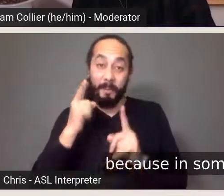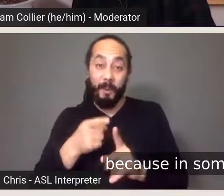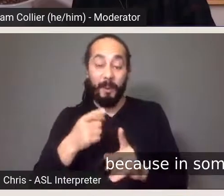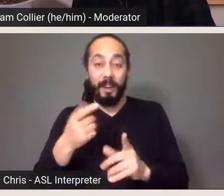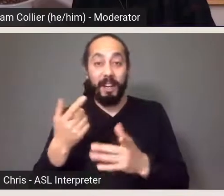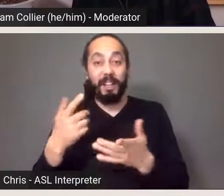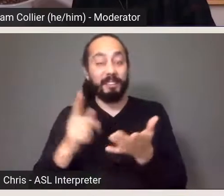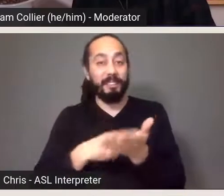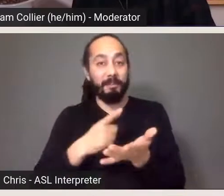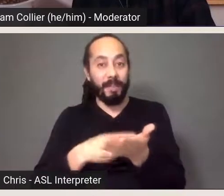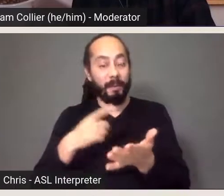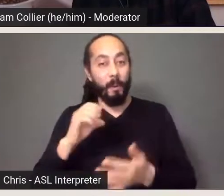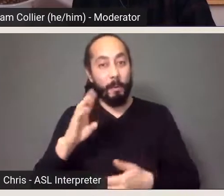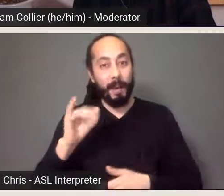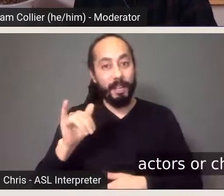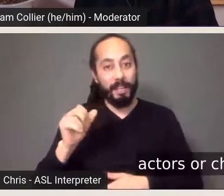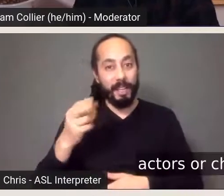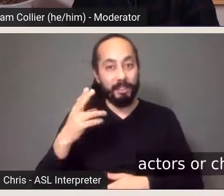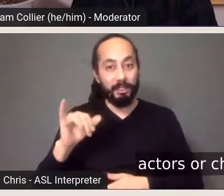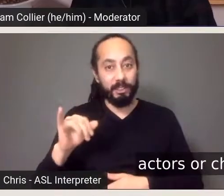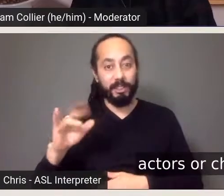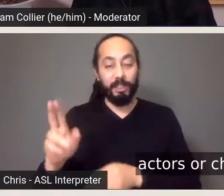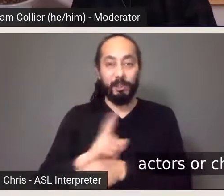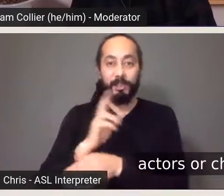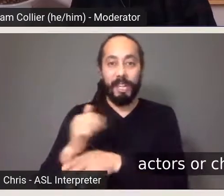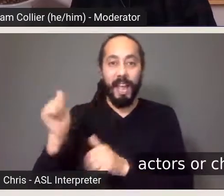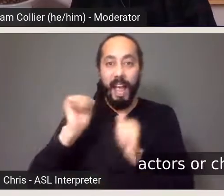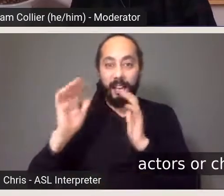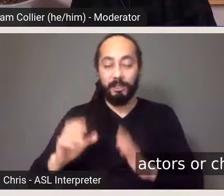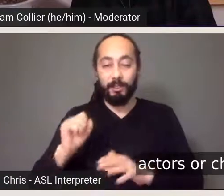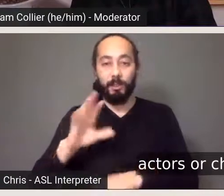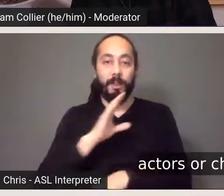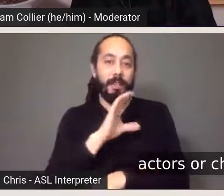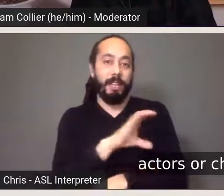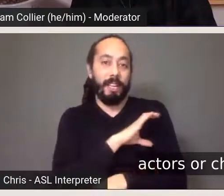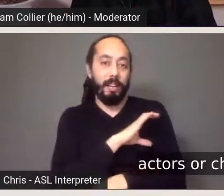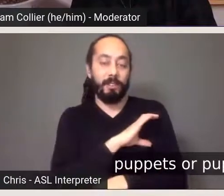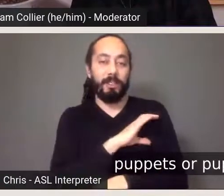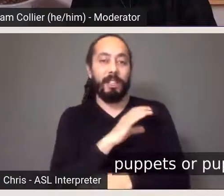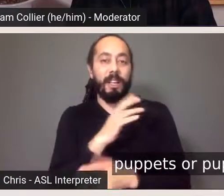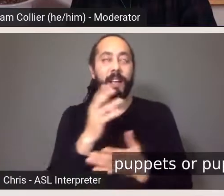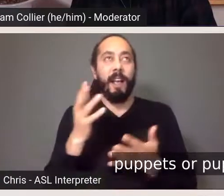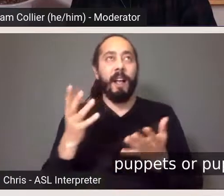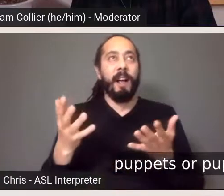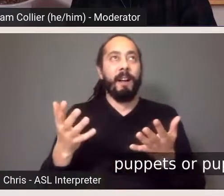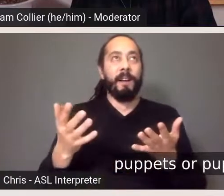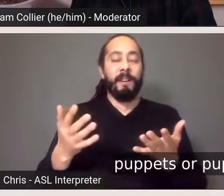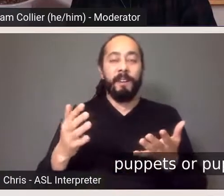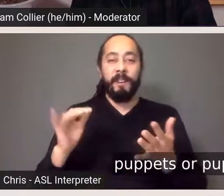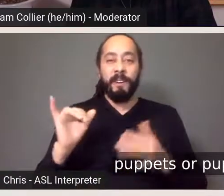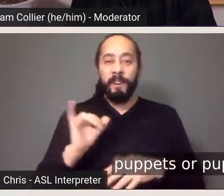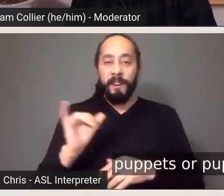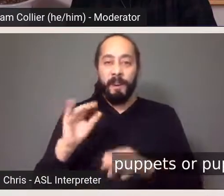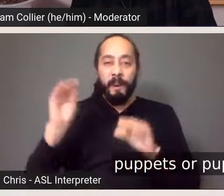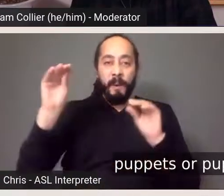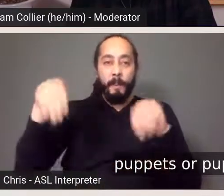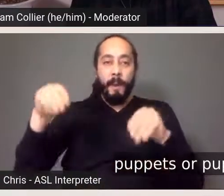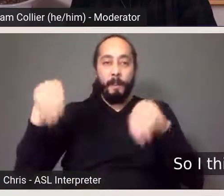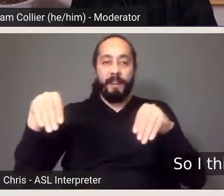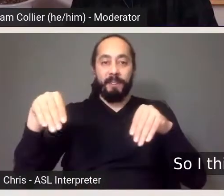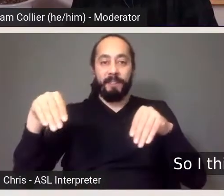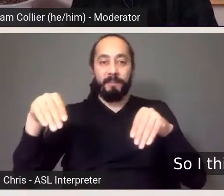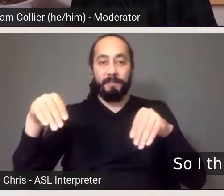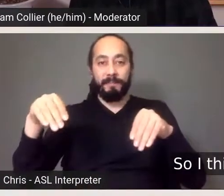Obayashi uses, actors or characters as kind of the puppets of the puppet theater,